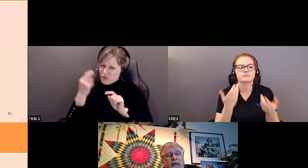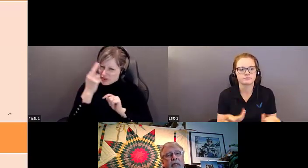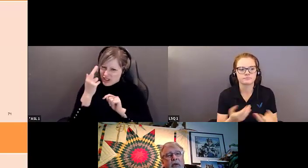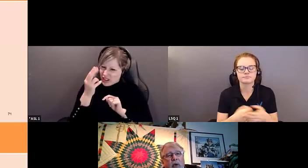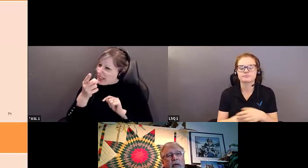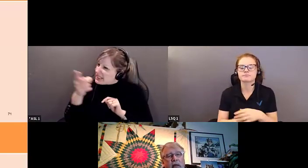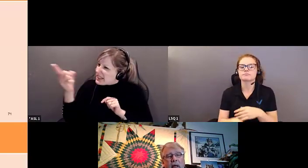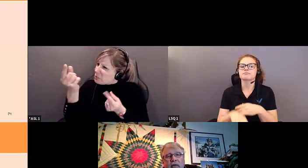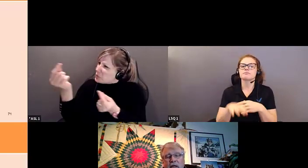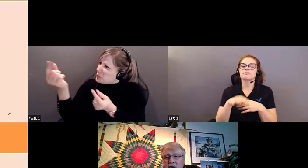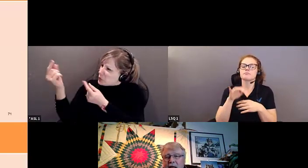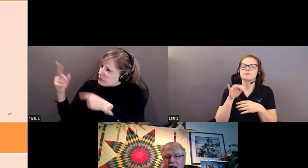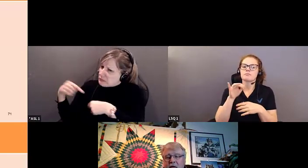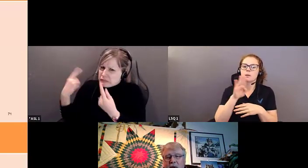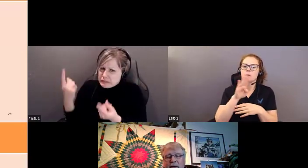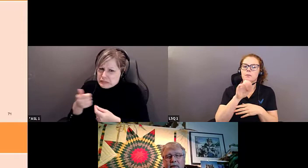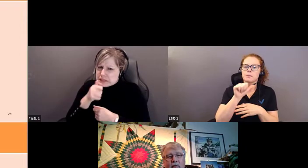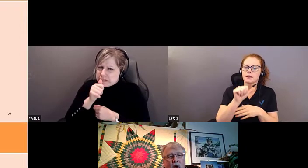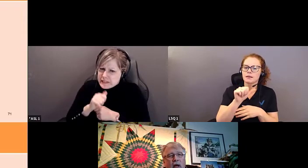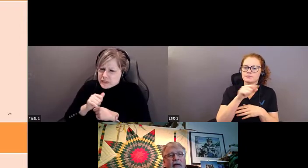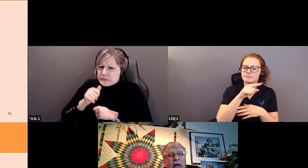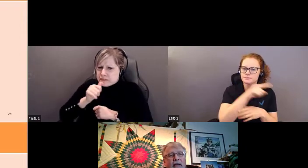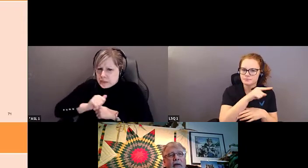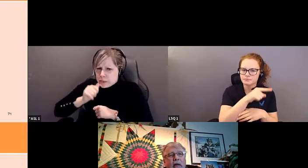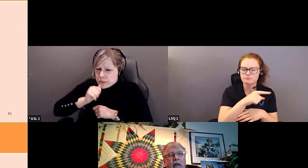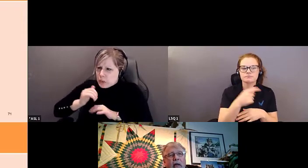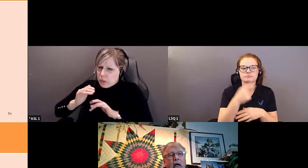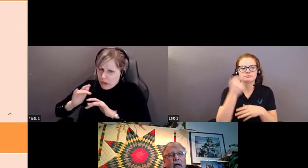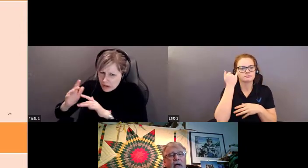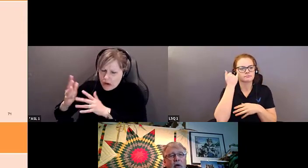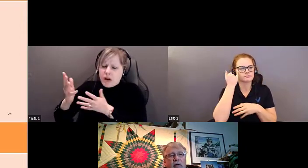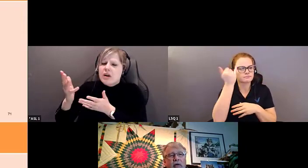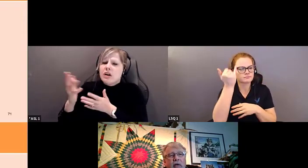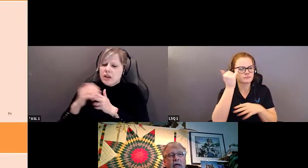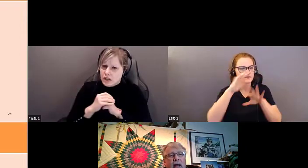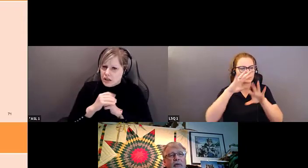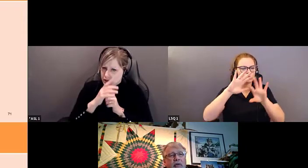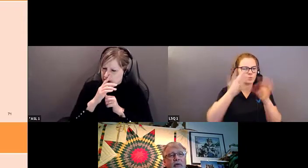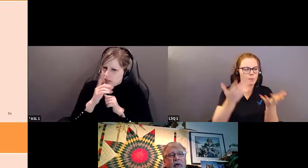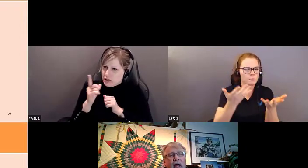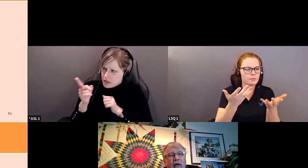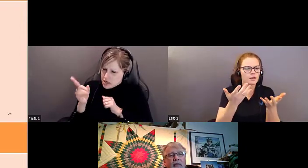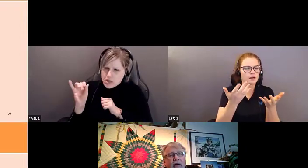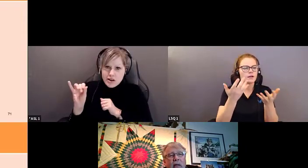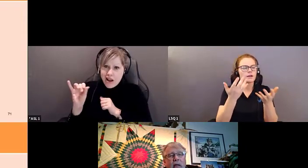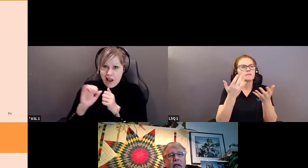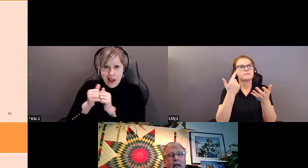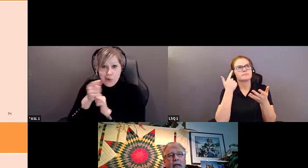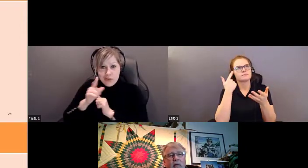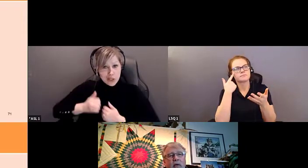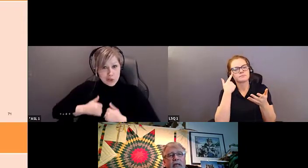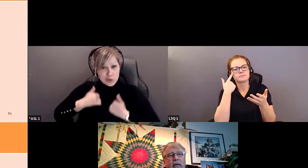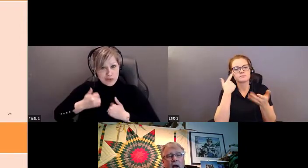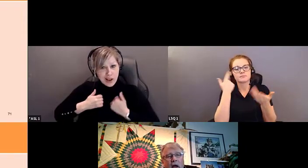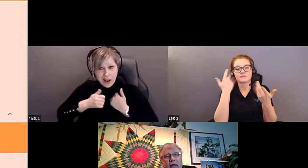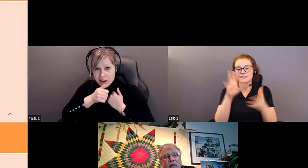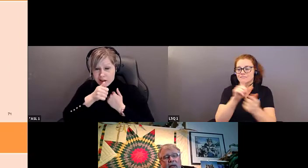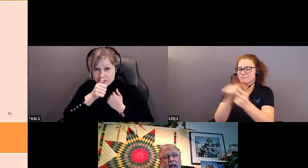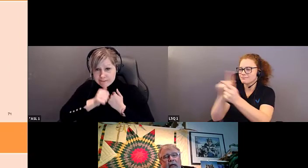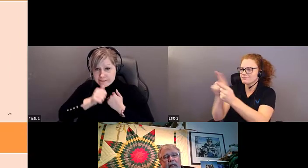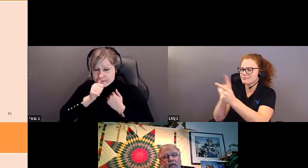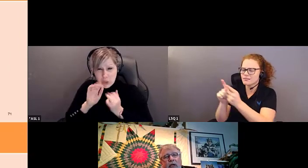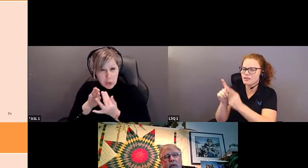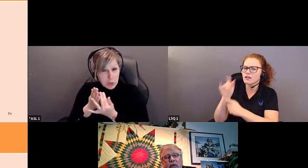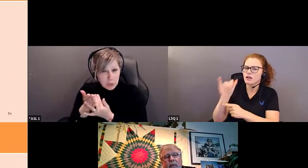doing and have been doing since that experience of contact in order to adapt and survive. These kinds